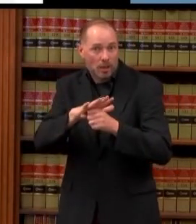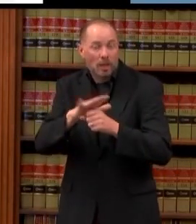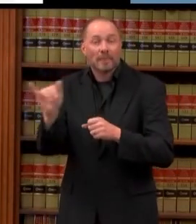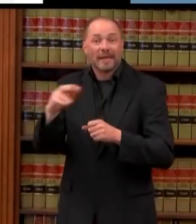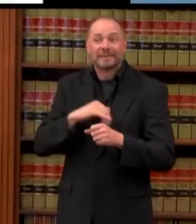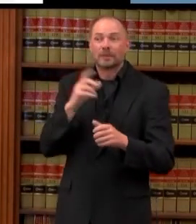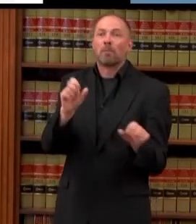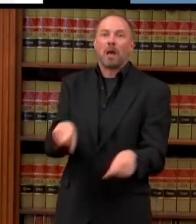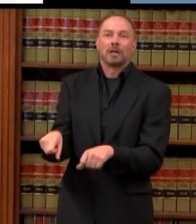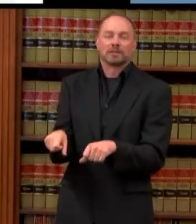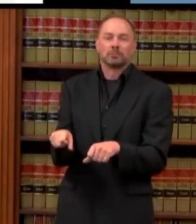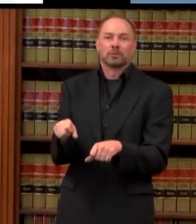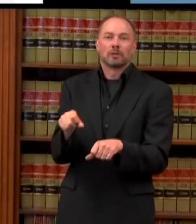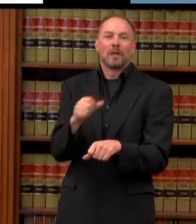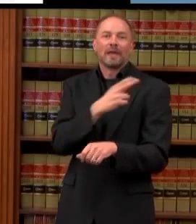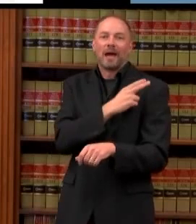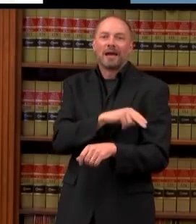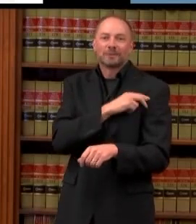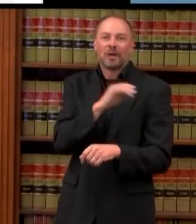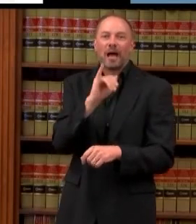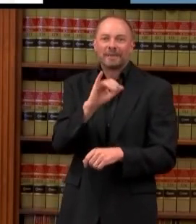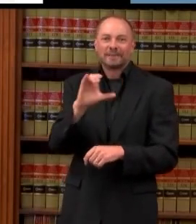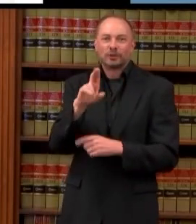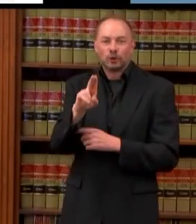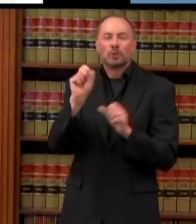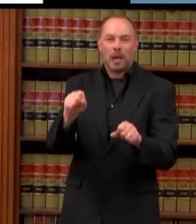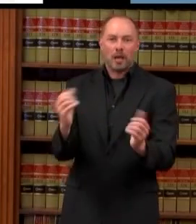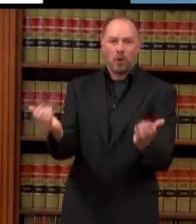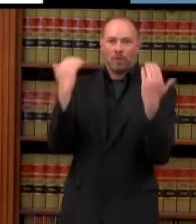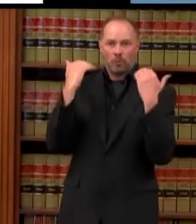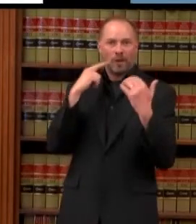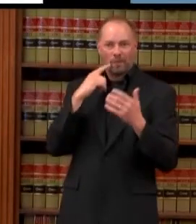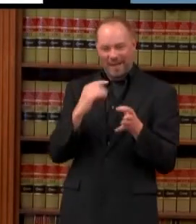end of December. So just in another month or two.